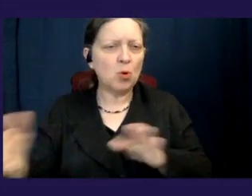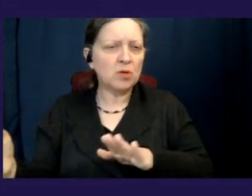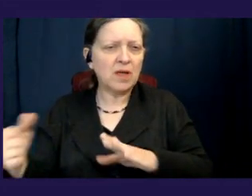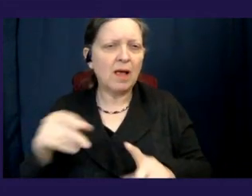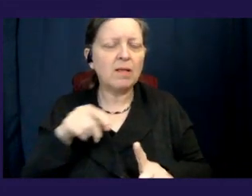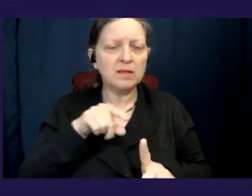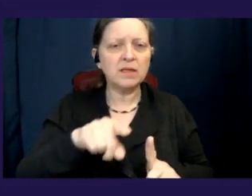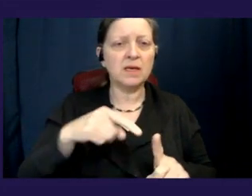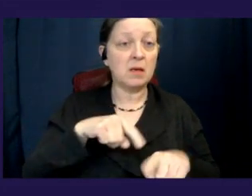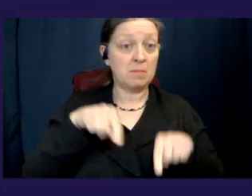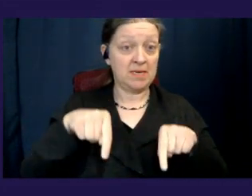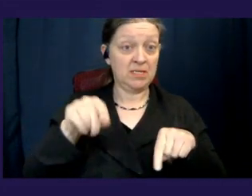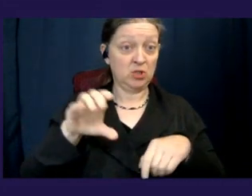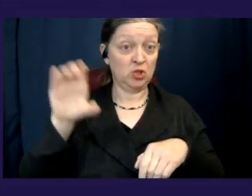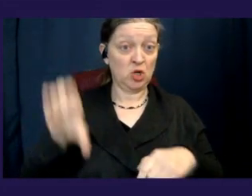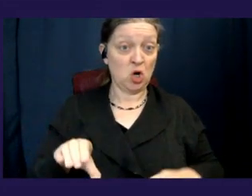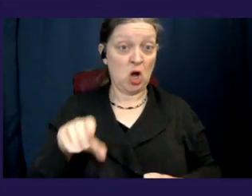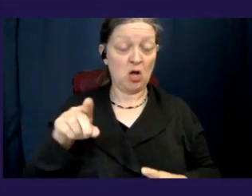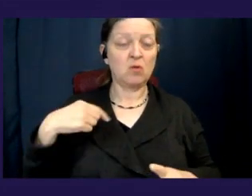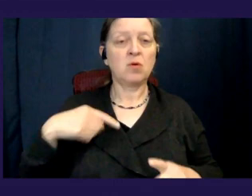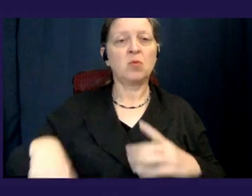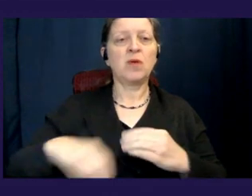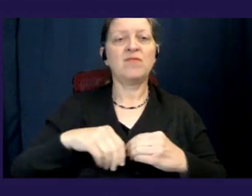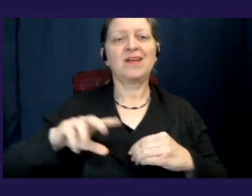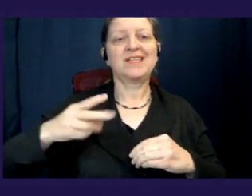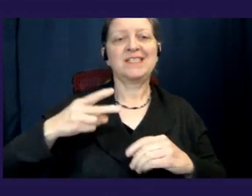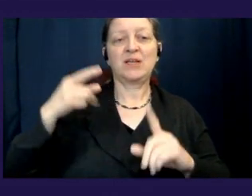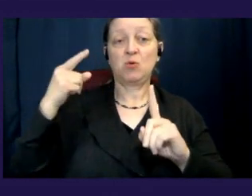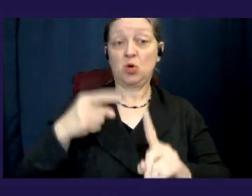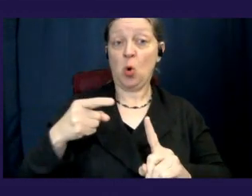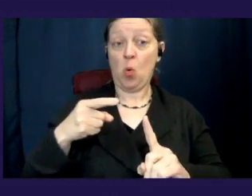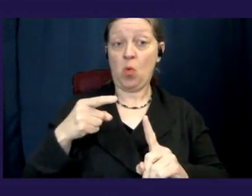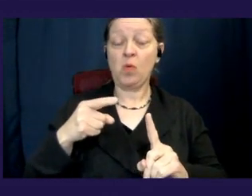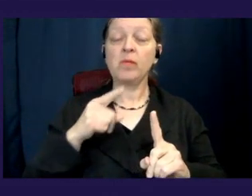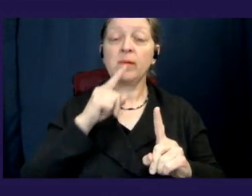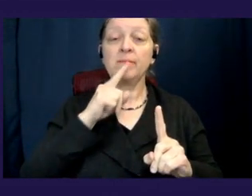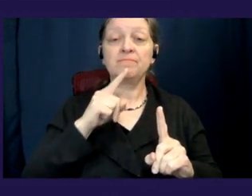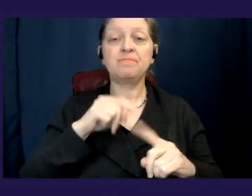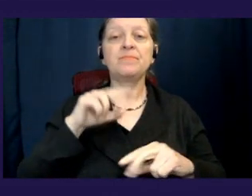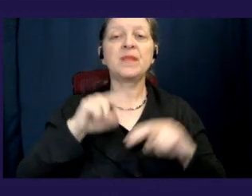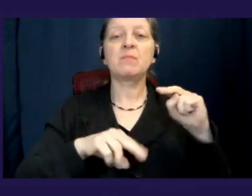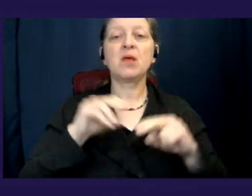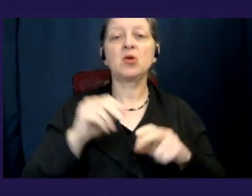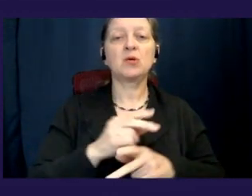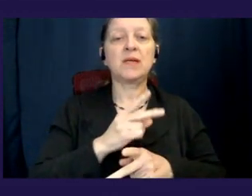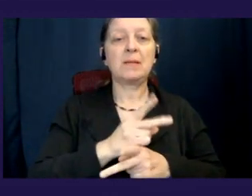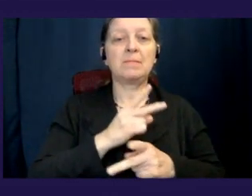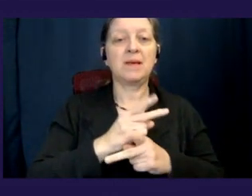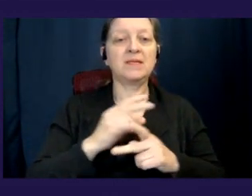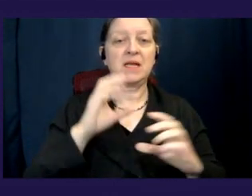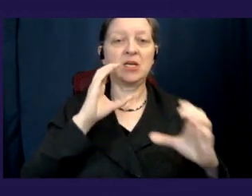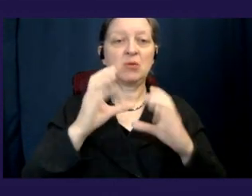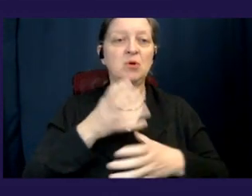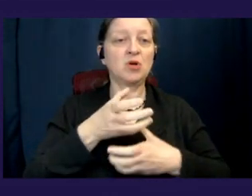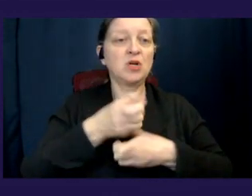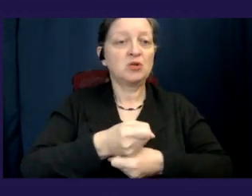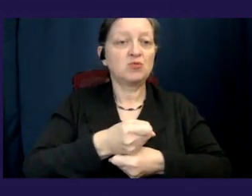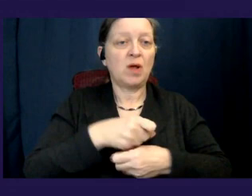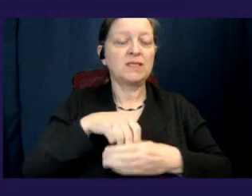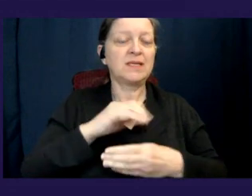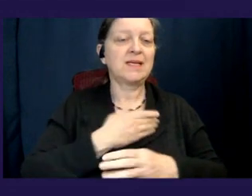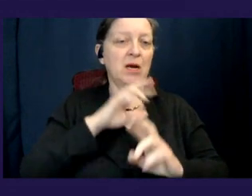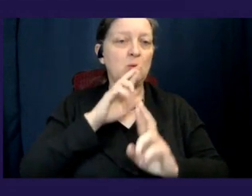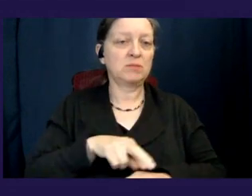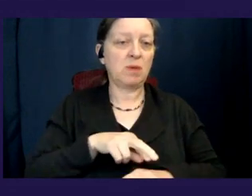explicitly our secondary goal with that is to build and maintain community trust in our response